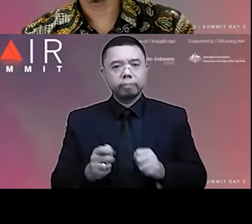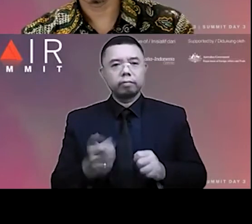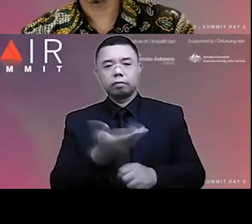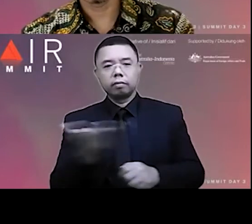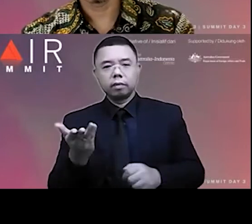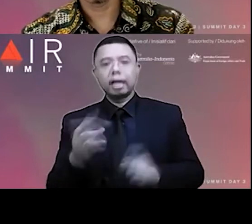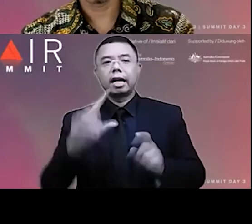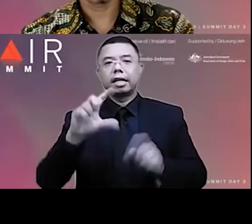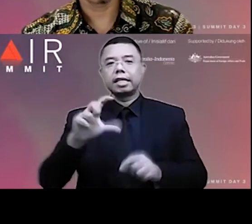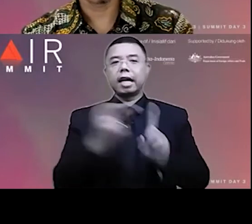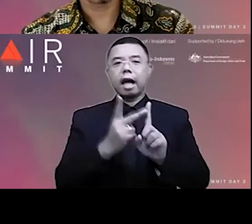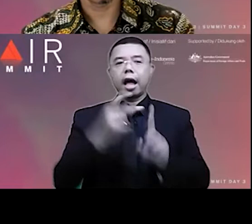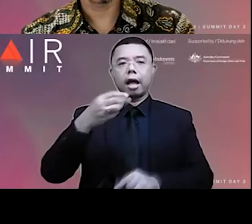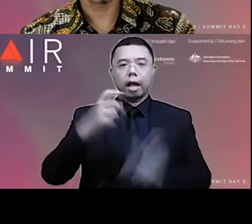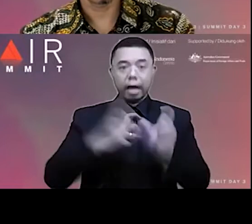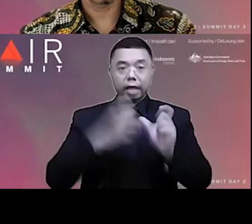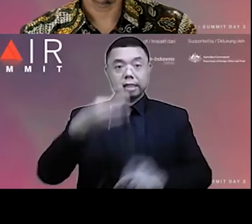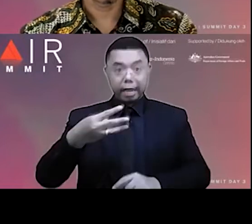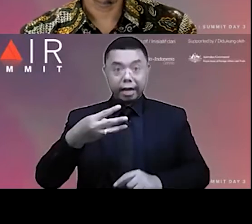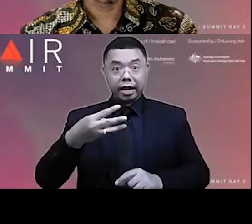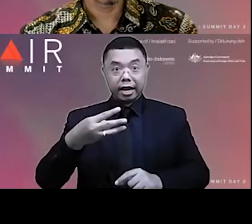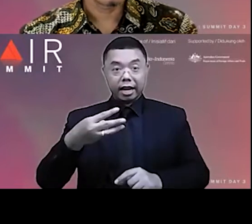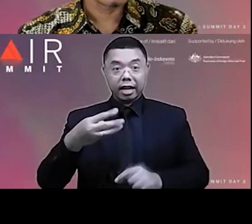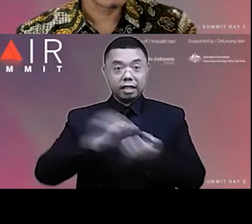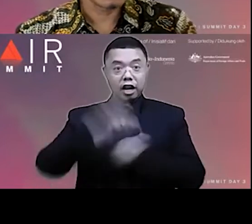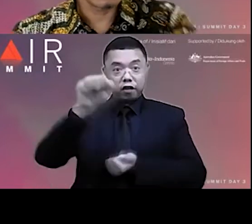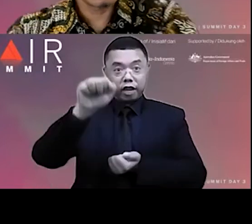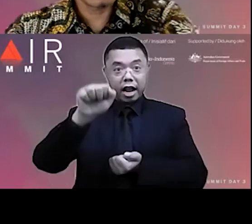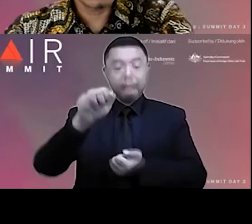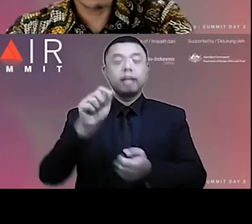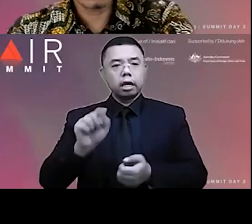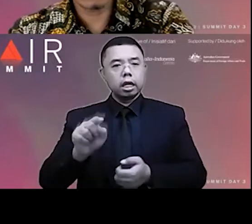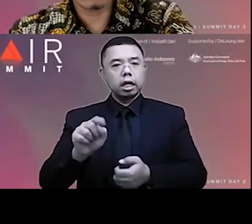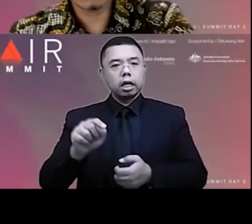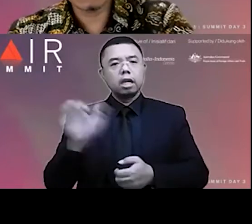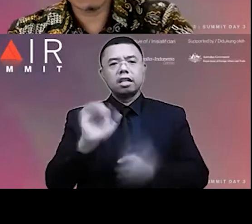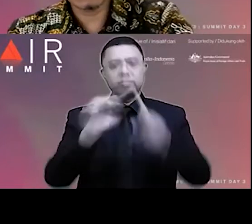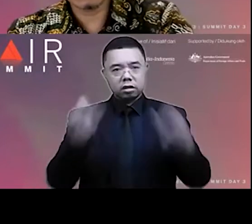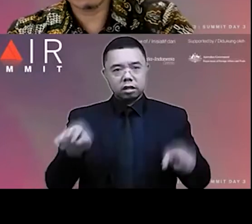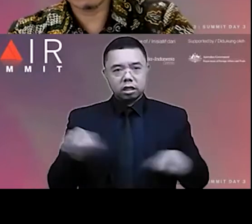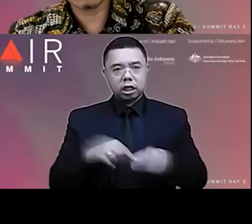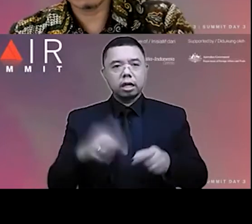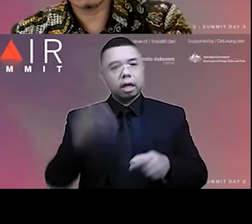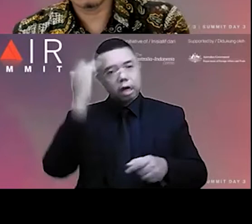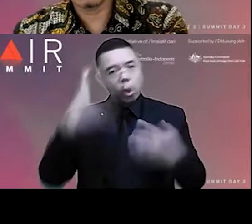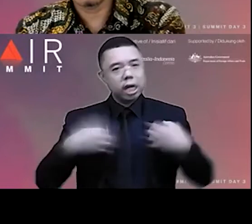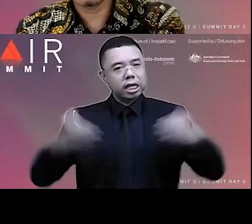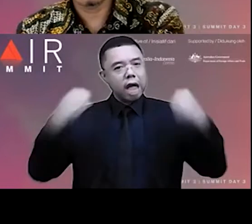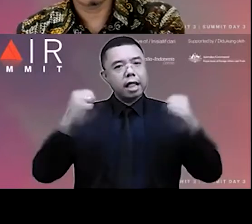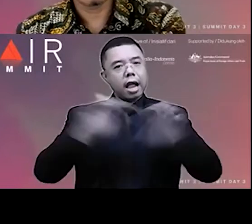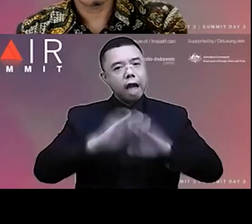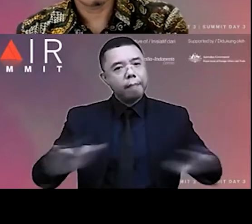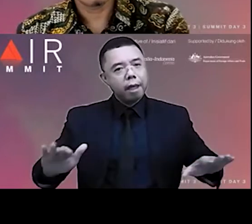Sustainability scheme, the CHSE, which is provided. And I thought it was interesting that you referred to it as a healthier